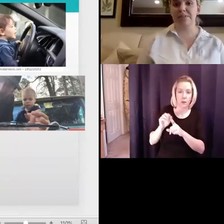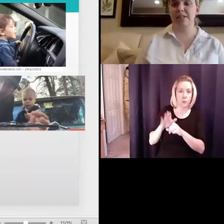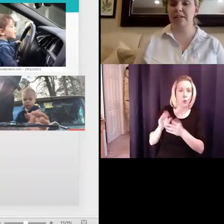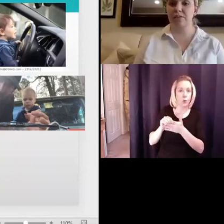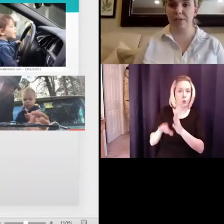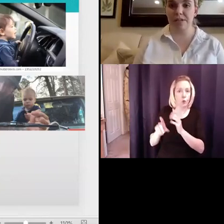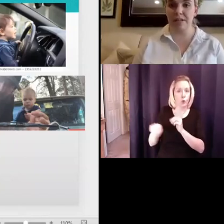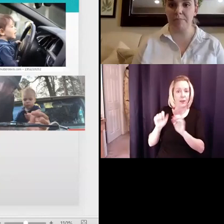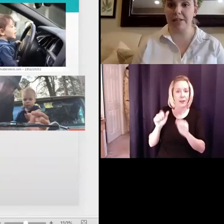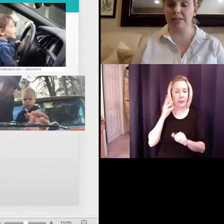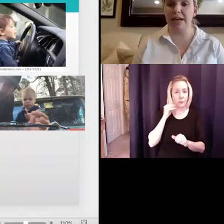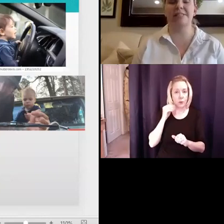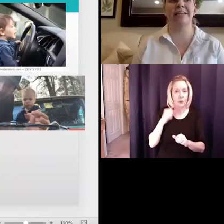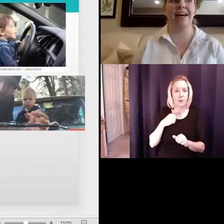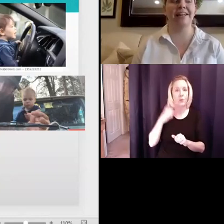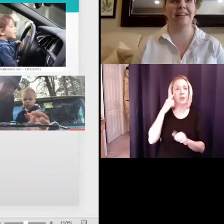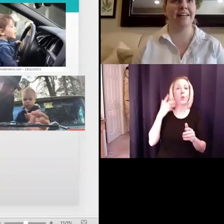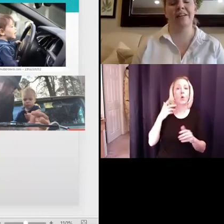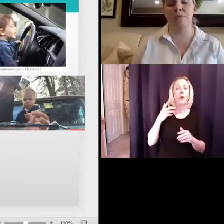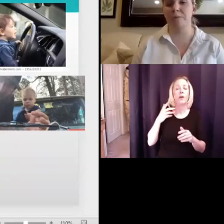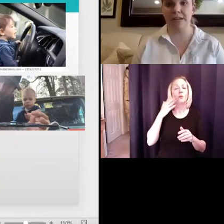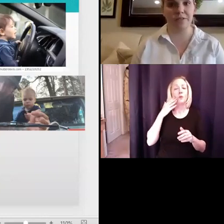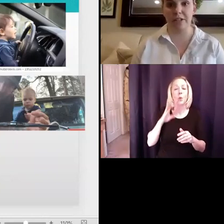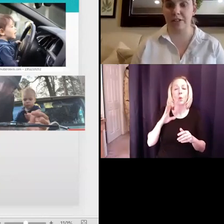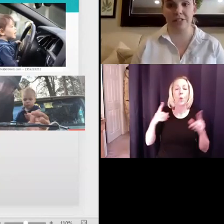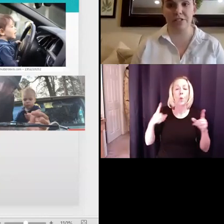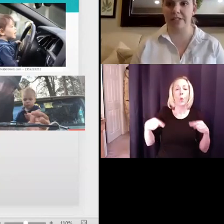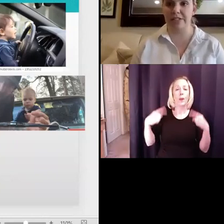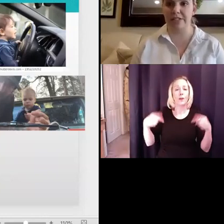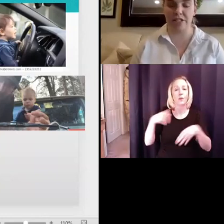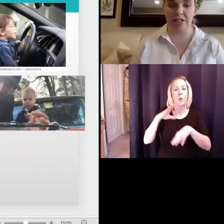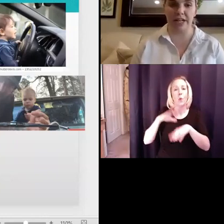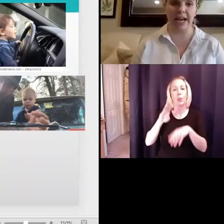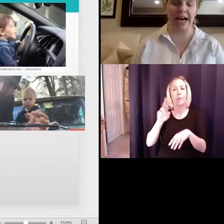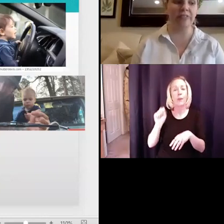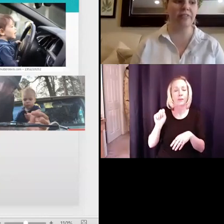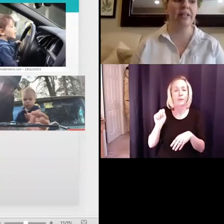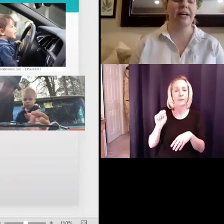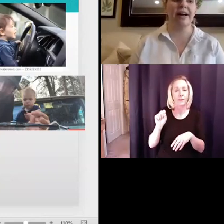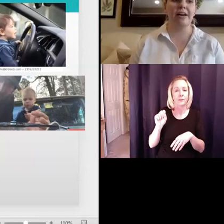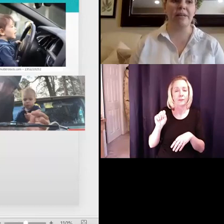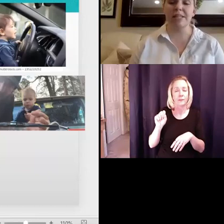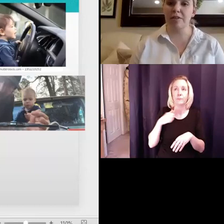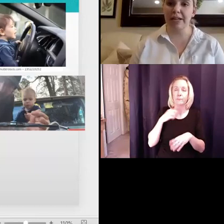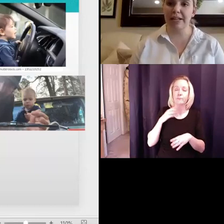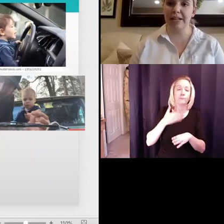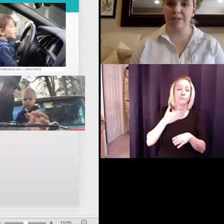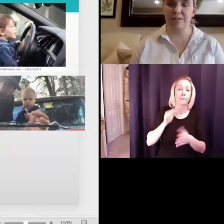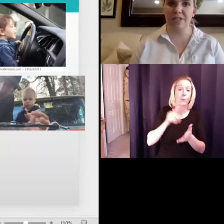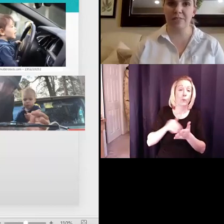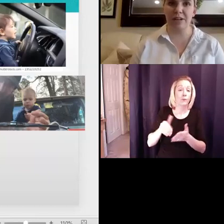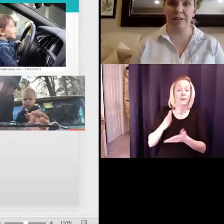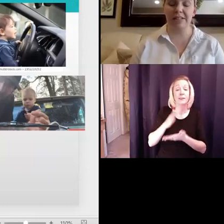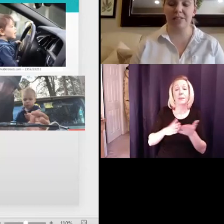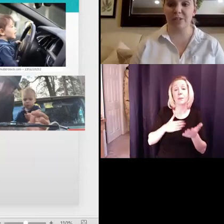I was thinking of Wheels on the Bus. I sing that in almost every early intervention session that I have. And some of my kids with